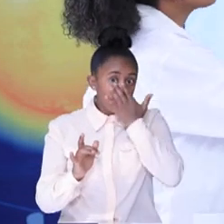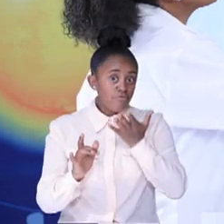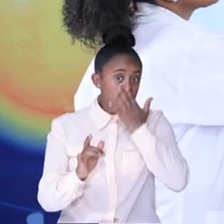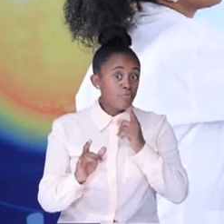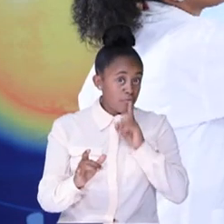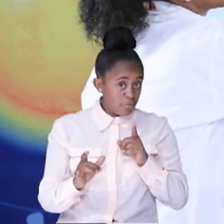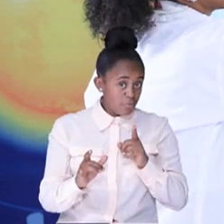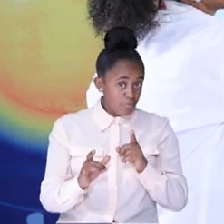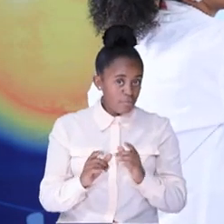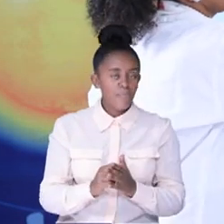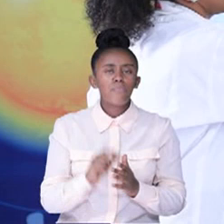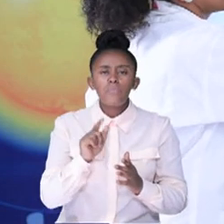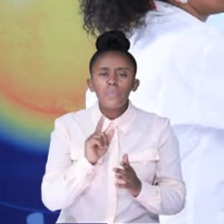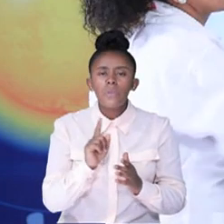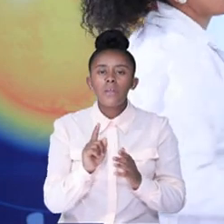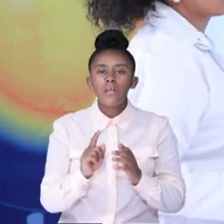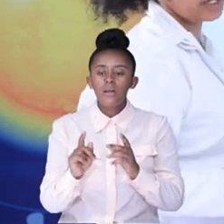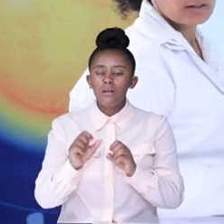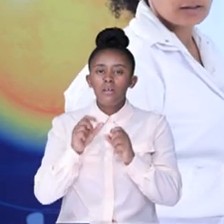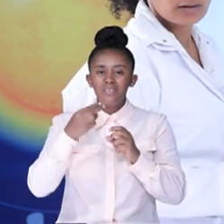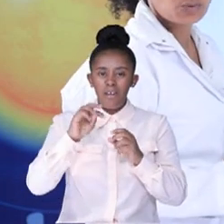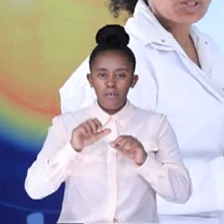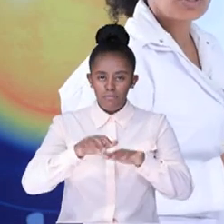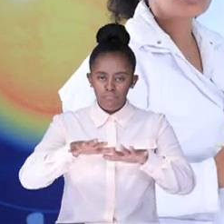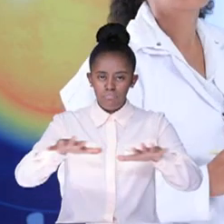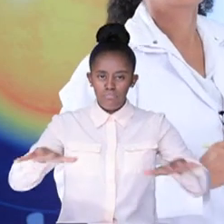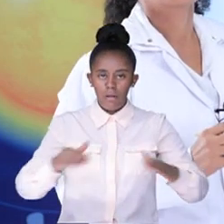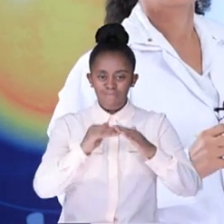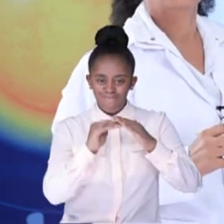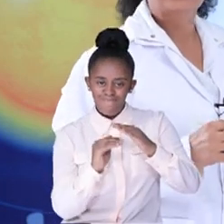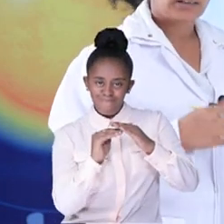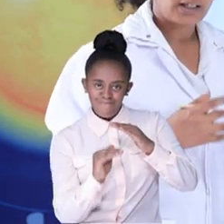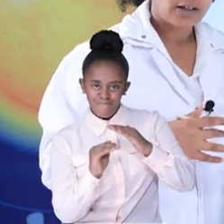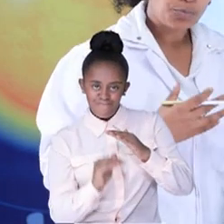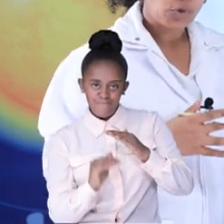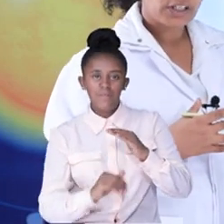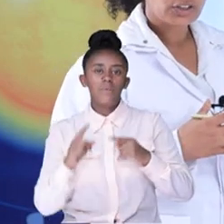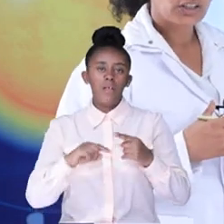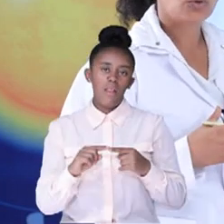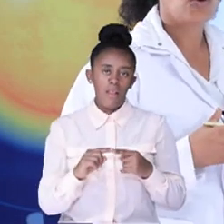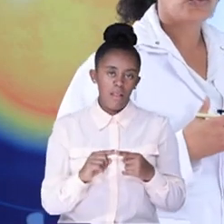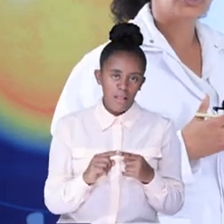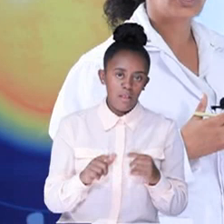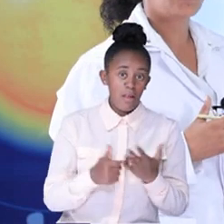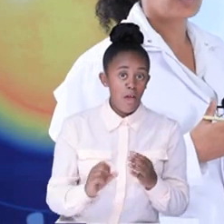slow down the progress of HIV/AIDS, which means the reproduction rate of HIV